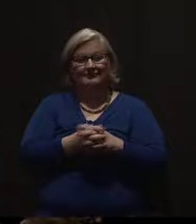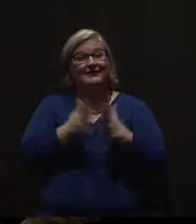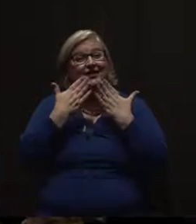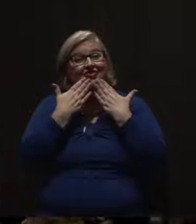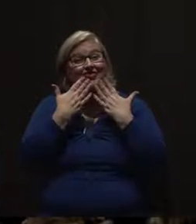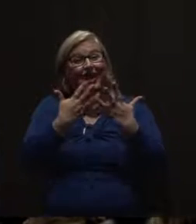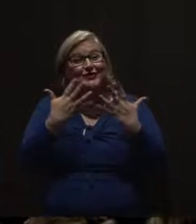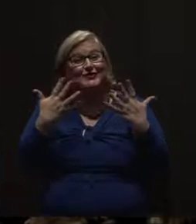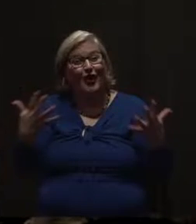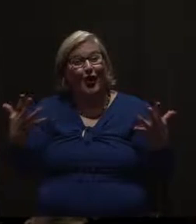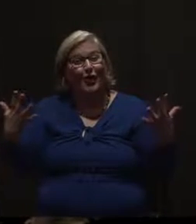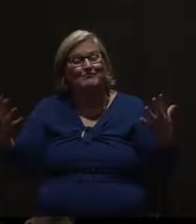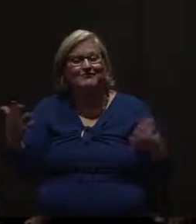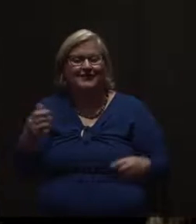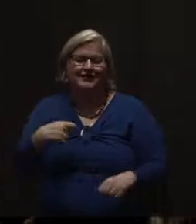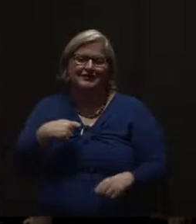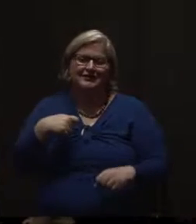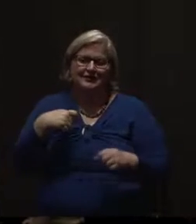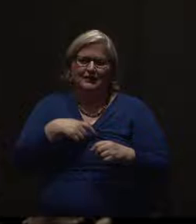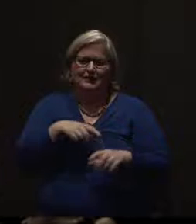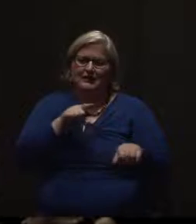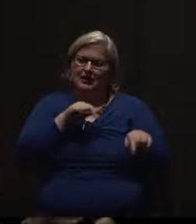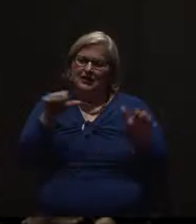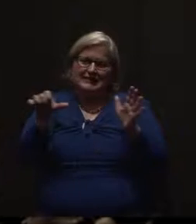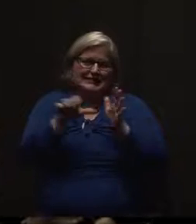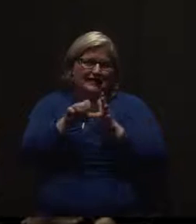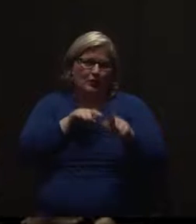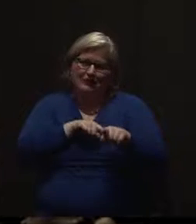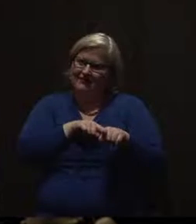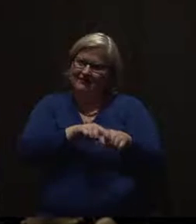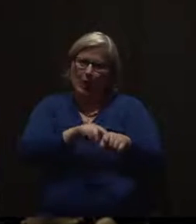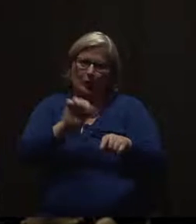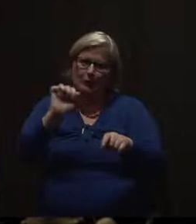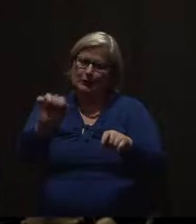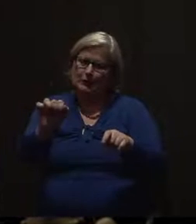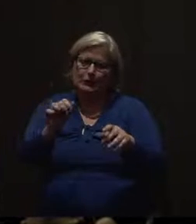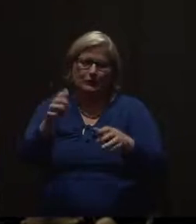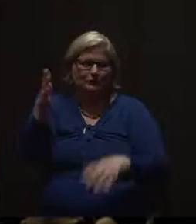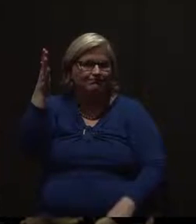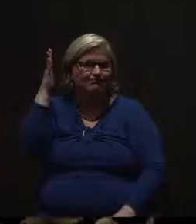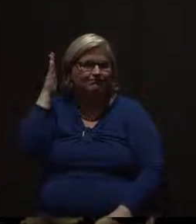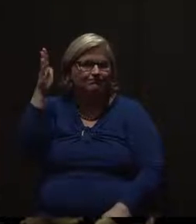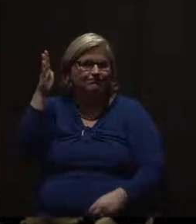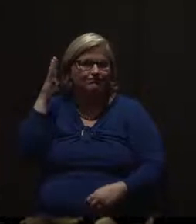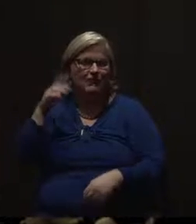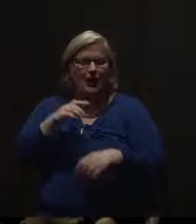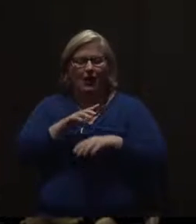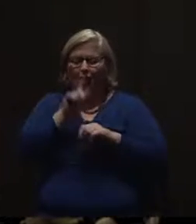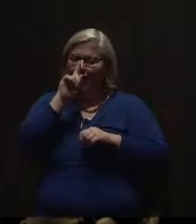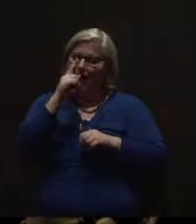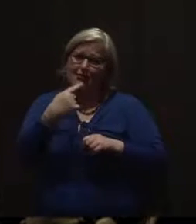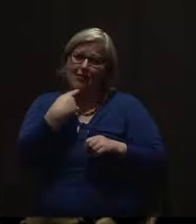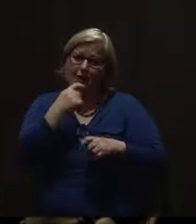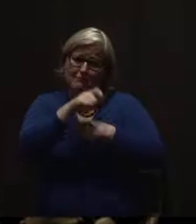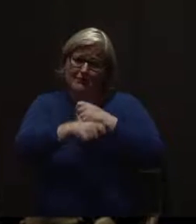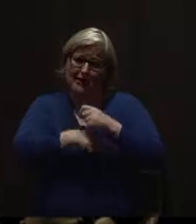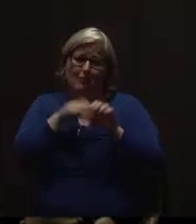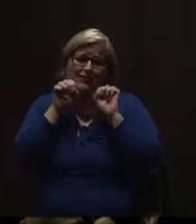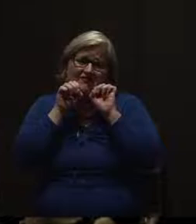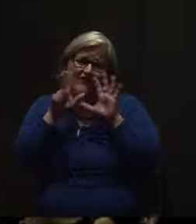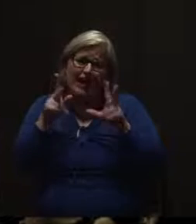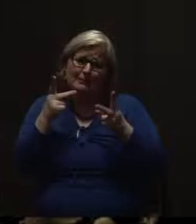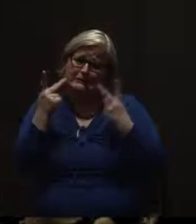Thank you so much, Katharina. It's really hard to follow this up. I won't be like Tina Turner, sorry. Can't provide